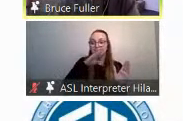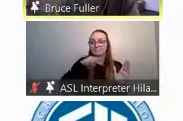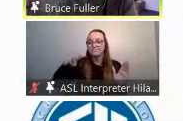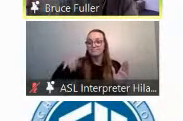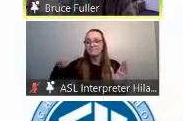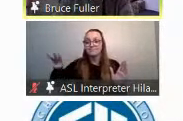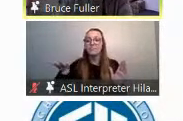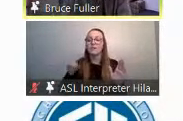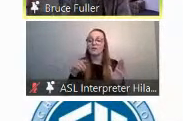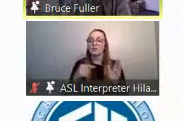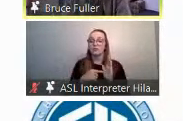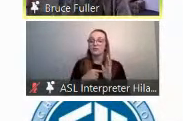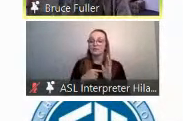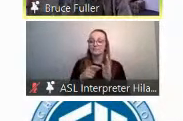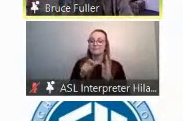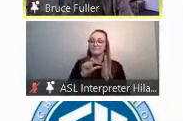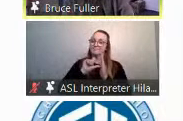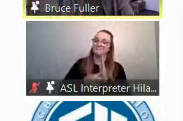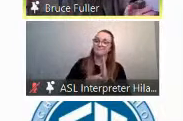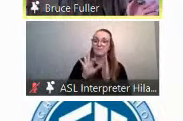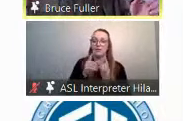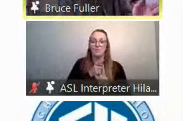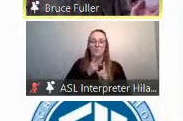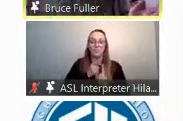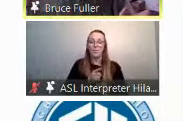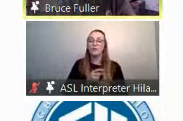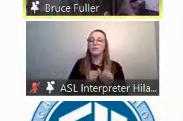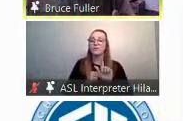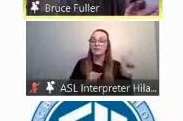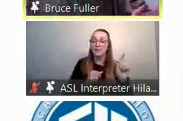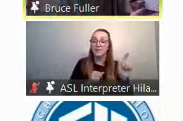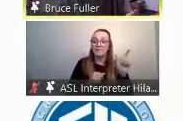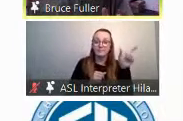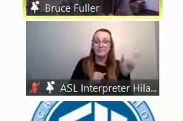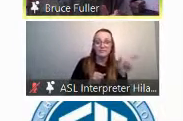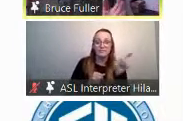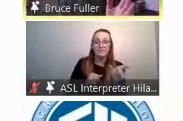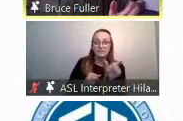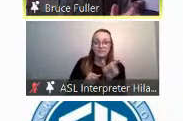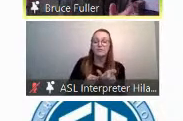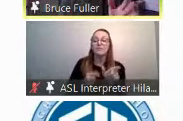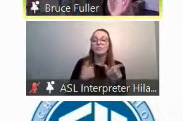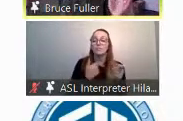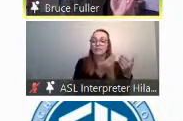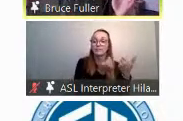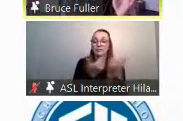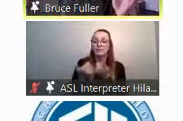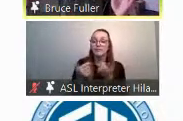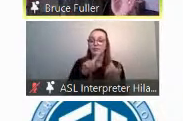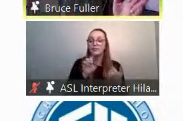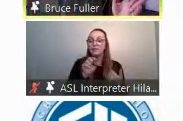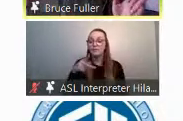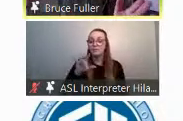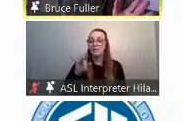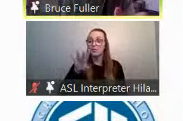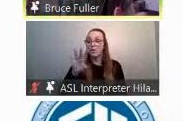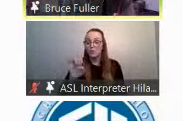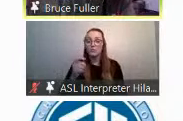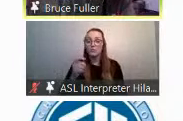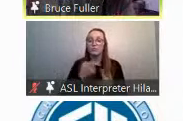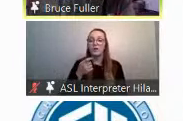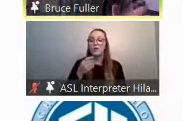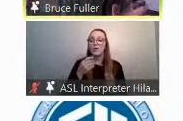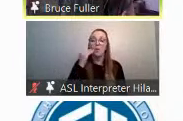sharpens the point a little bit. On the left-hand side, we've basically split all the state's zip codes by household